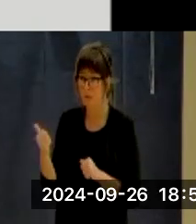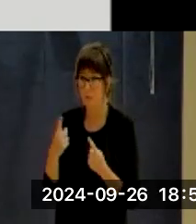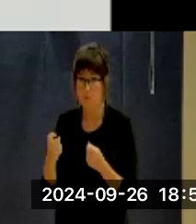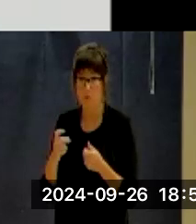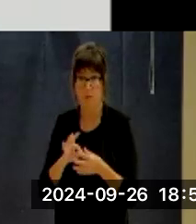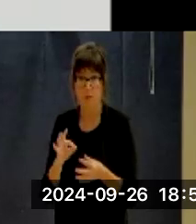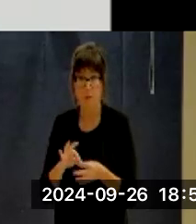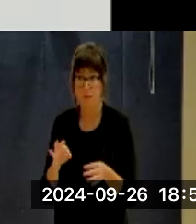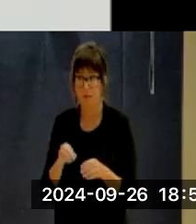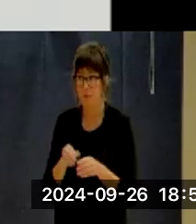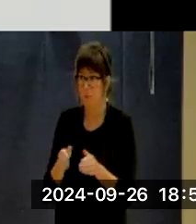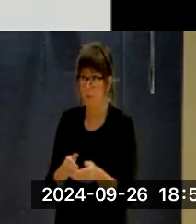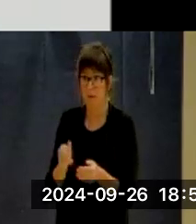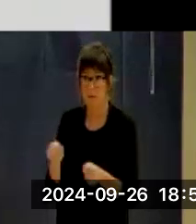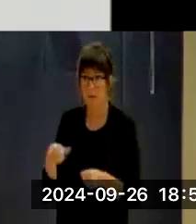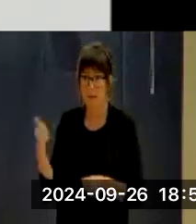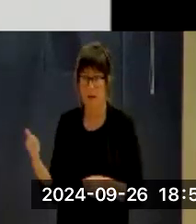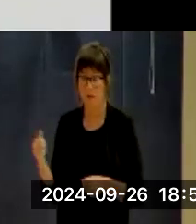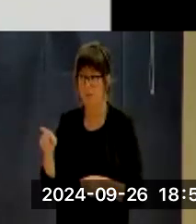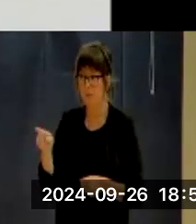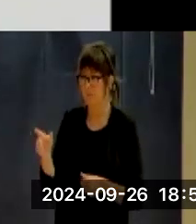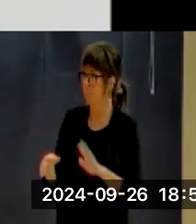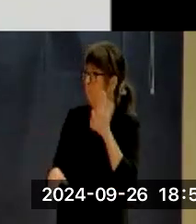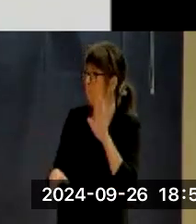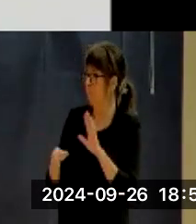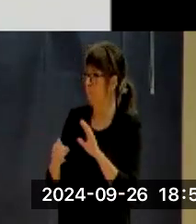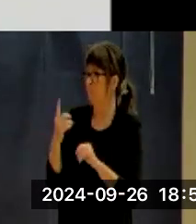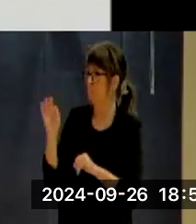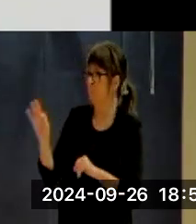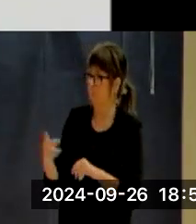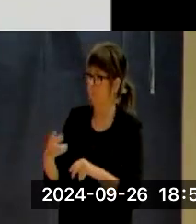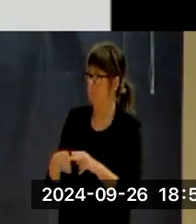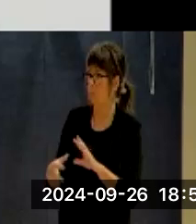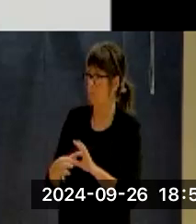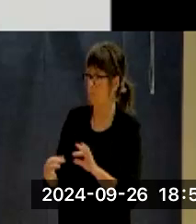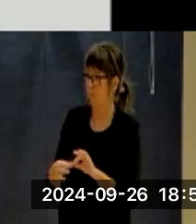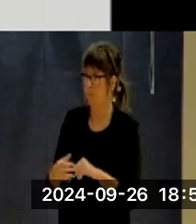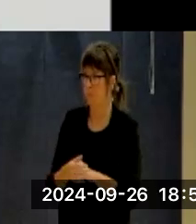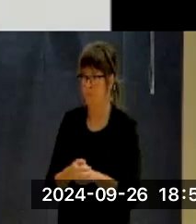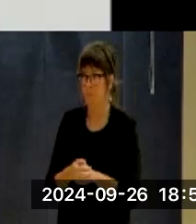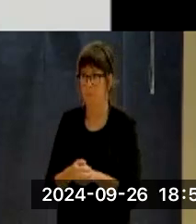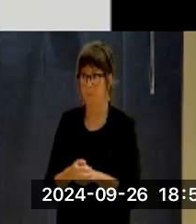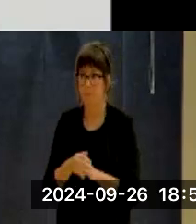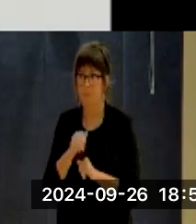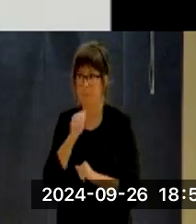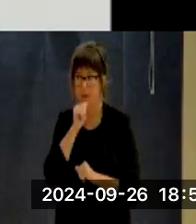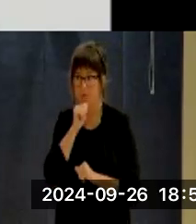room? Anyone else? Okay, sure. Well, yeah, Mike's coming back.